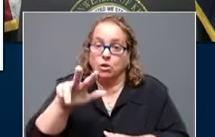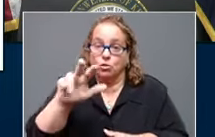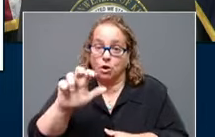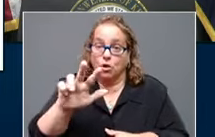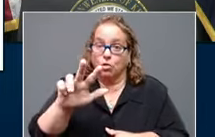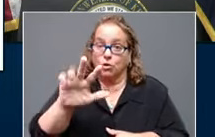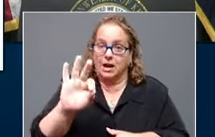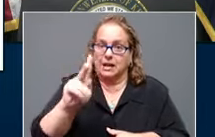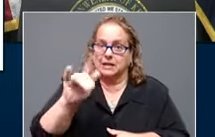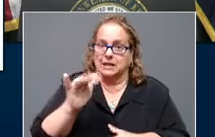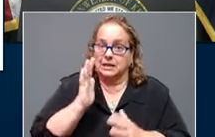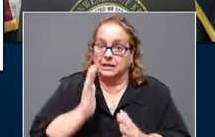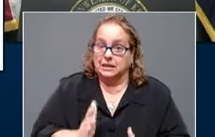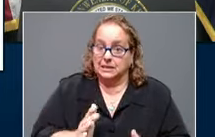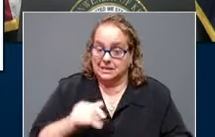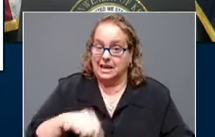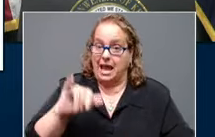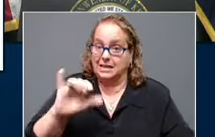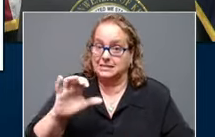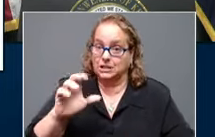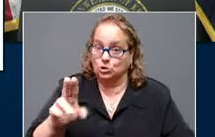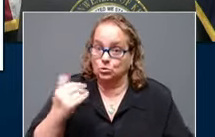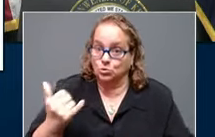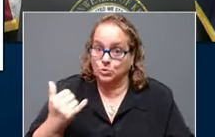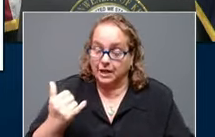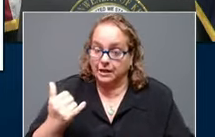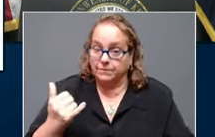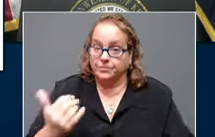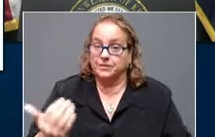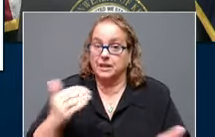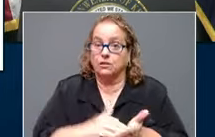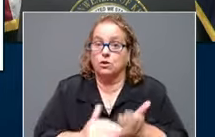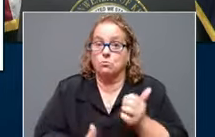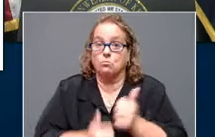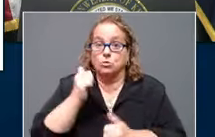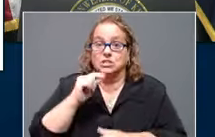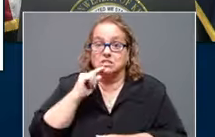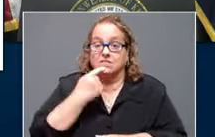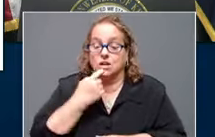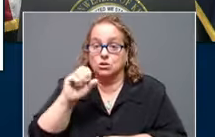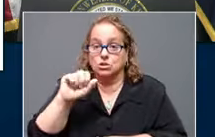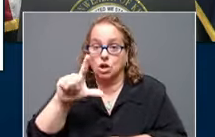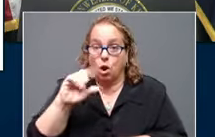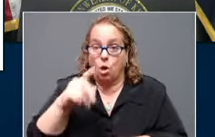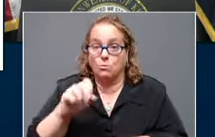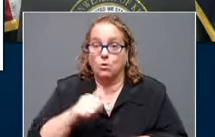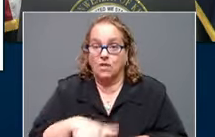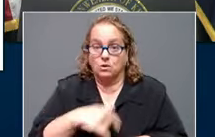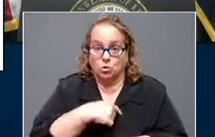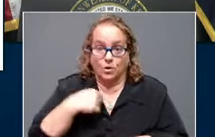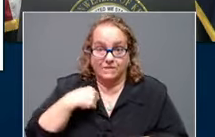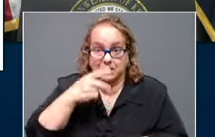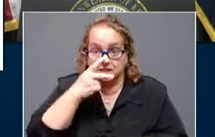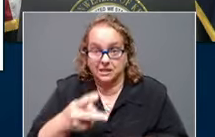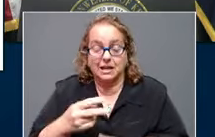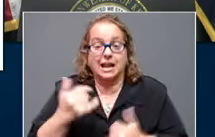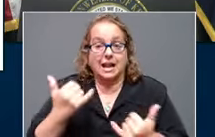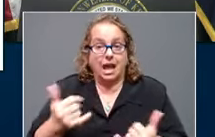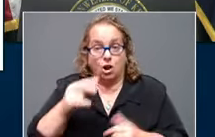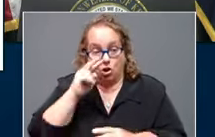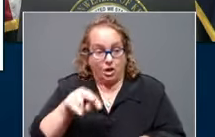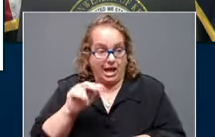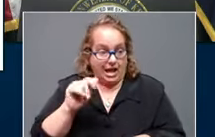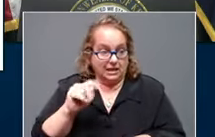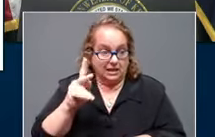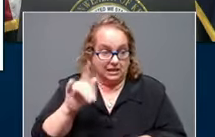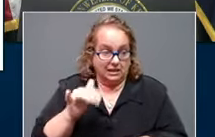too late. These are folks that we hope we can stabilize, but they're at a point where their families are